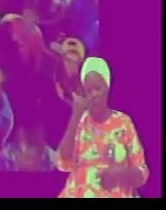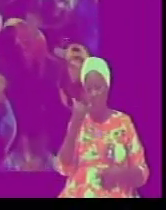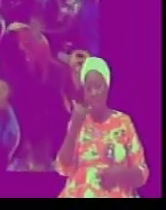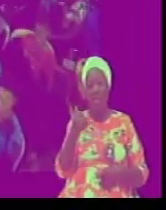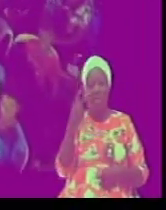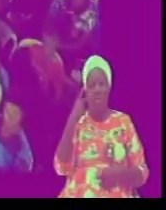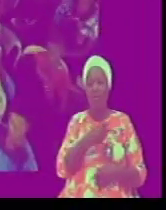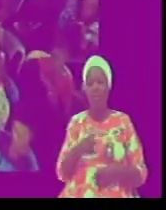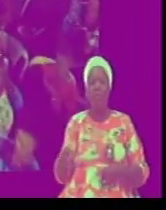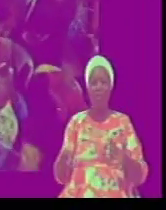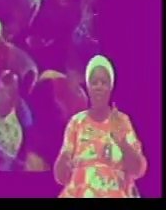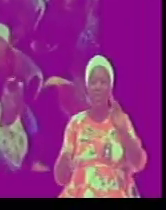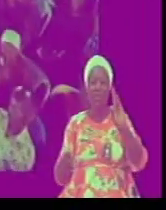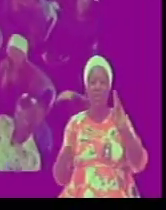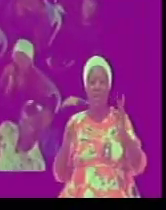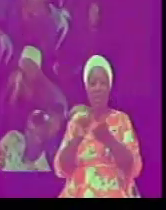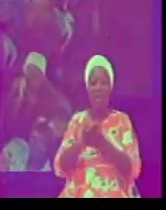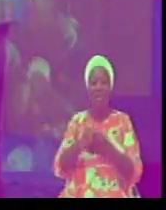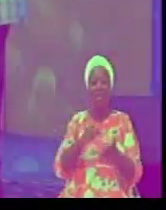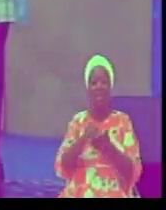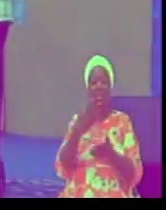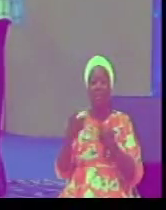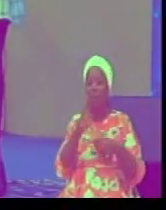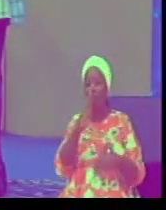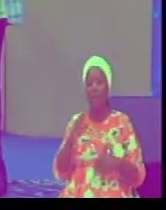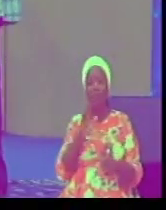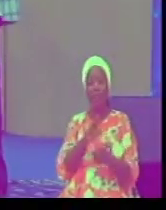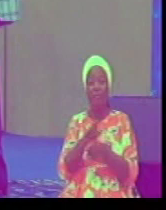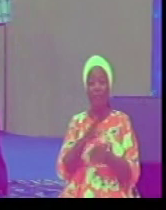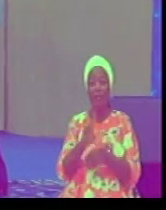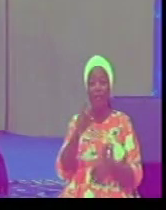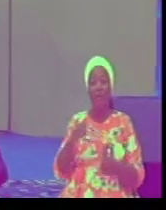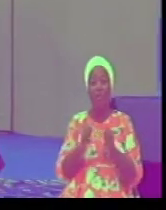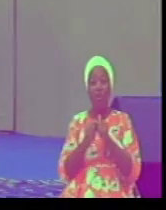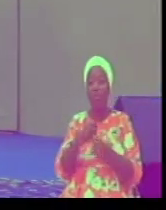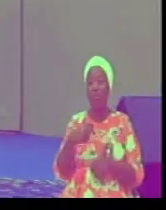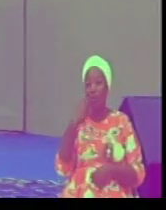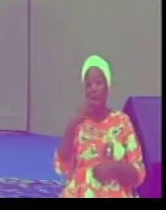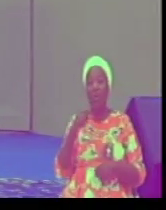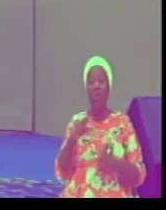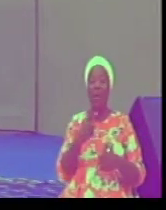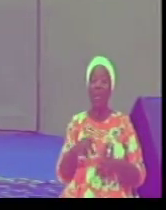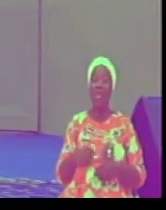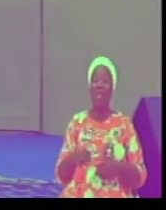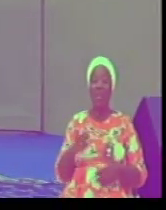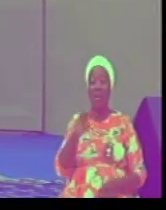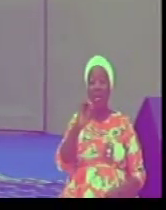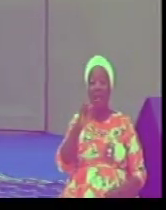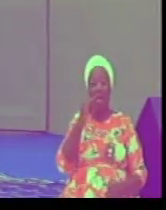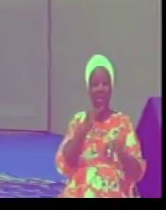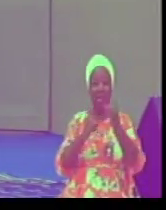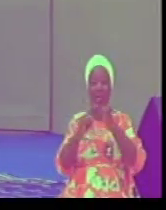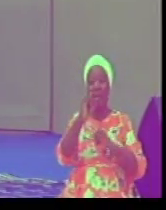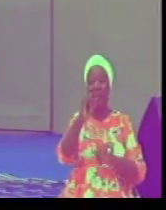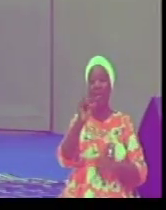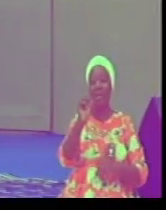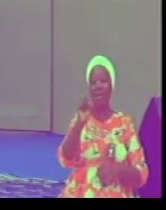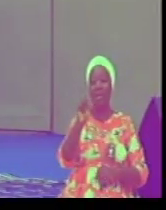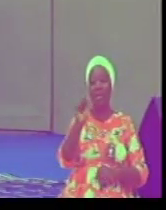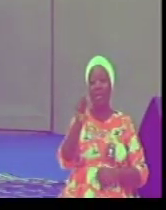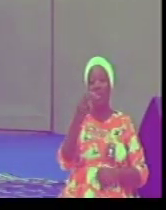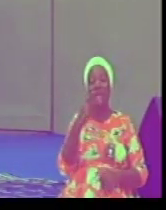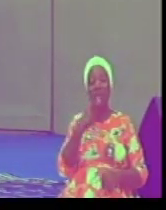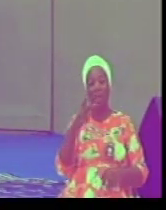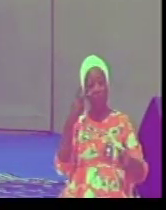that was sick. Why? Look at verse 17. That it might be fulfilled, which was spoken by Isaiah